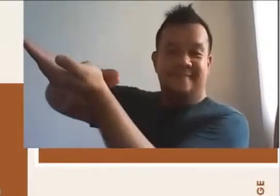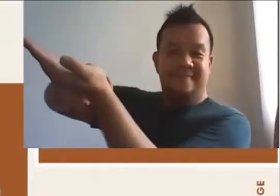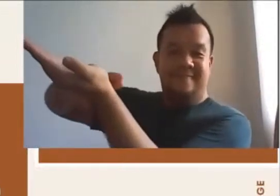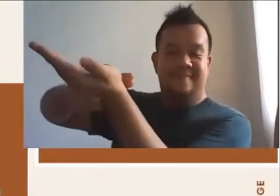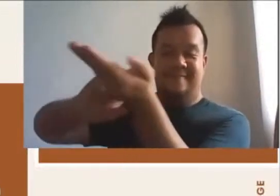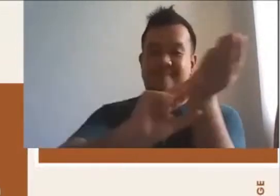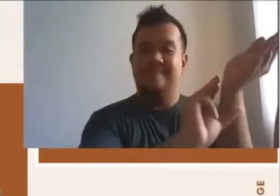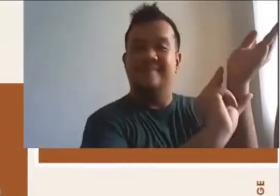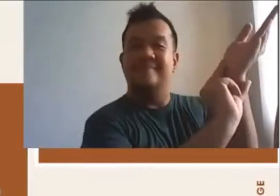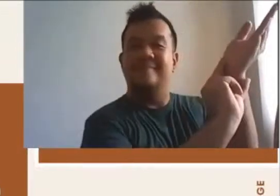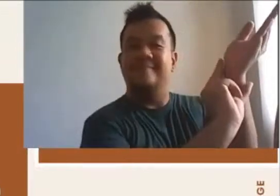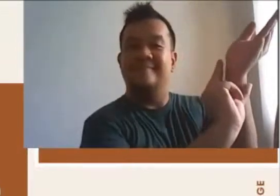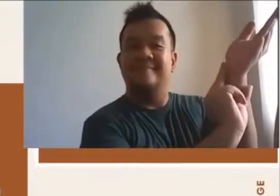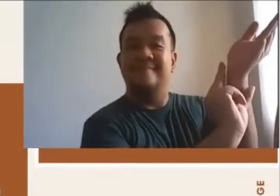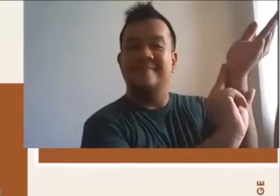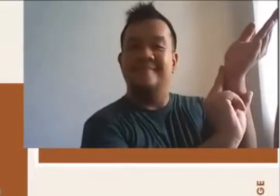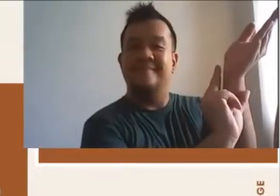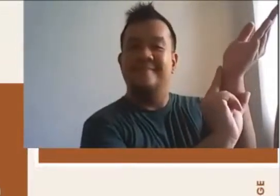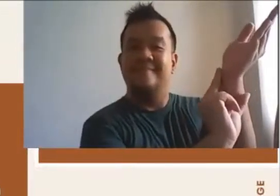Dentist,